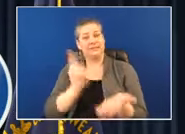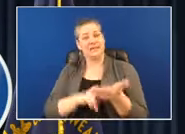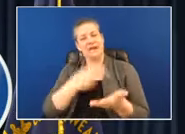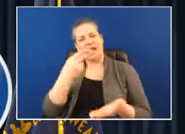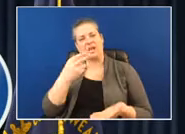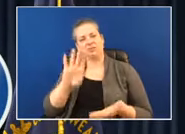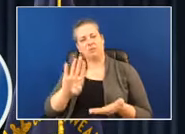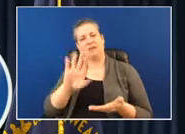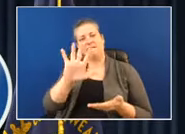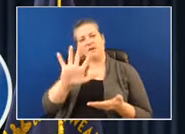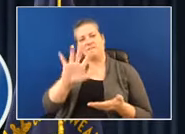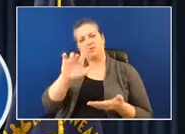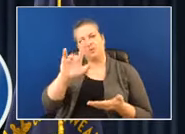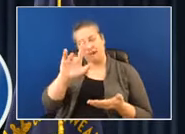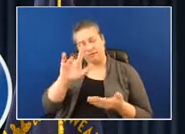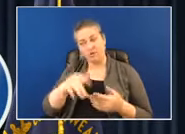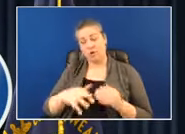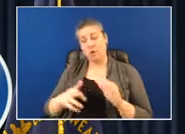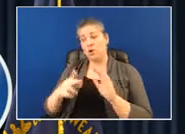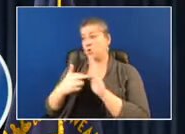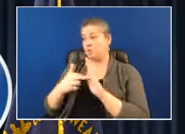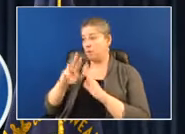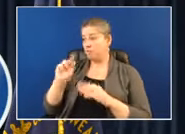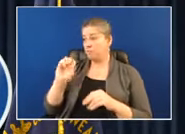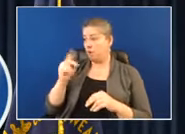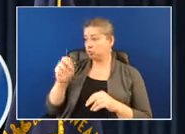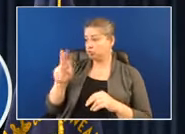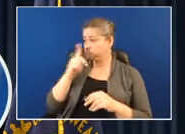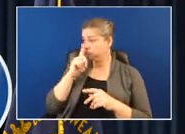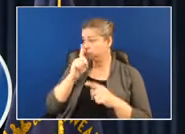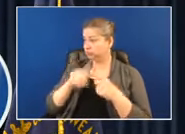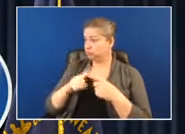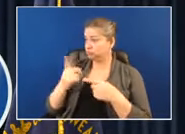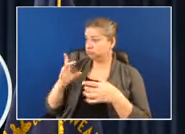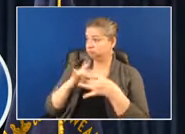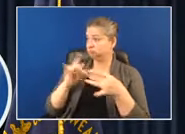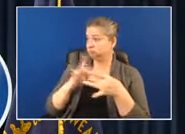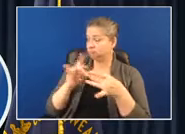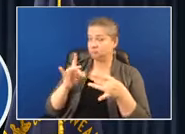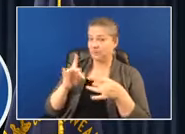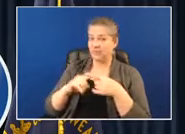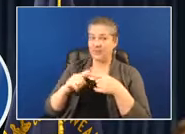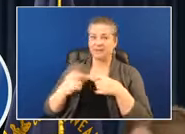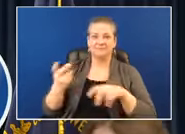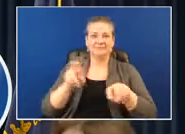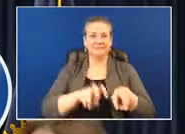Representative Moser, if you'd like to say a few words and then join me at the table.